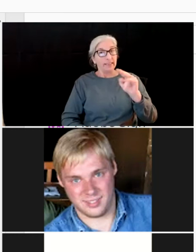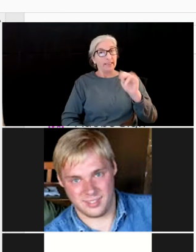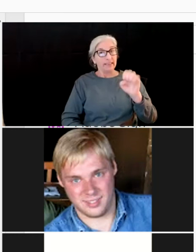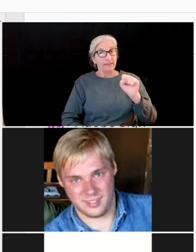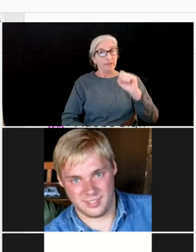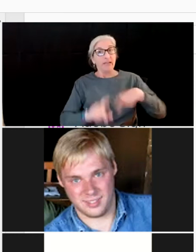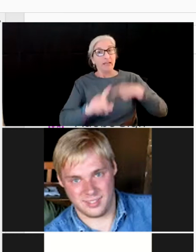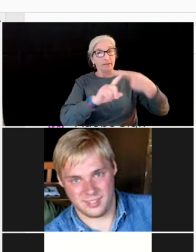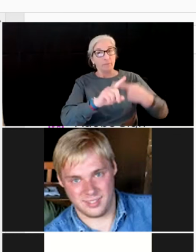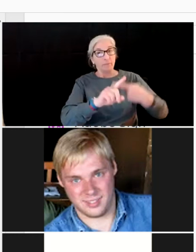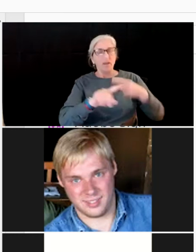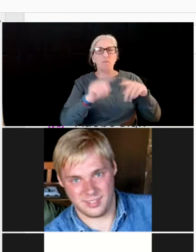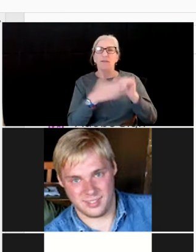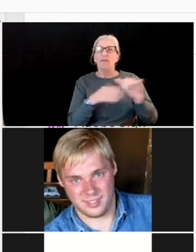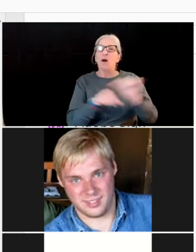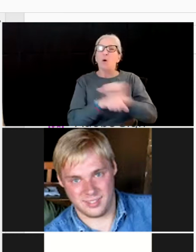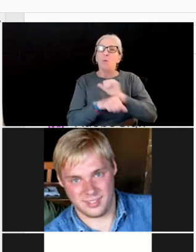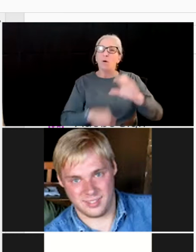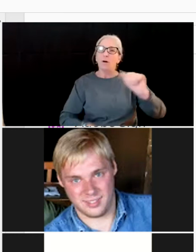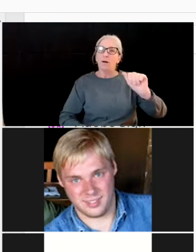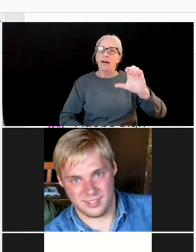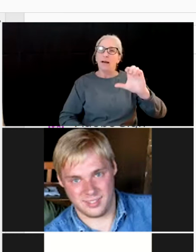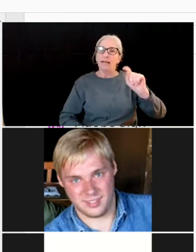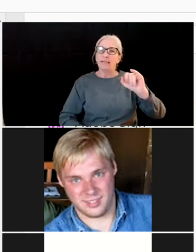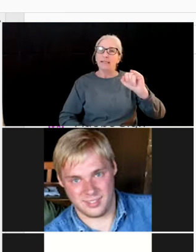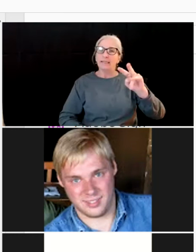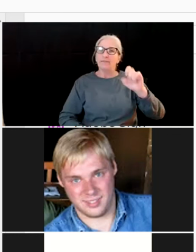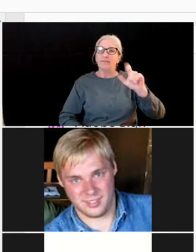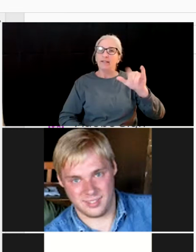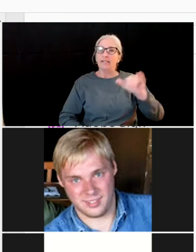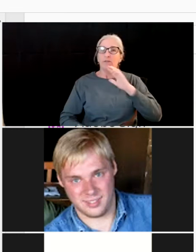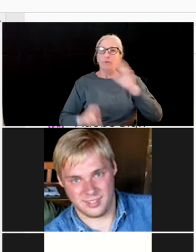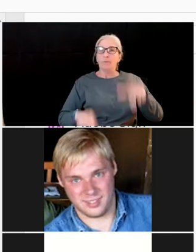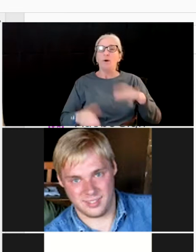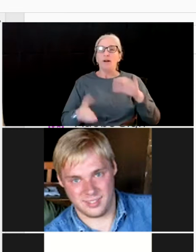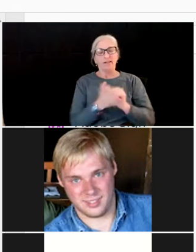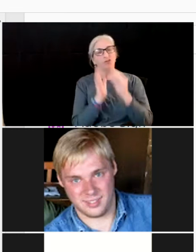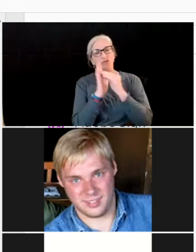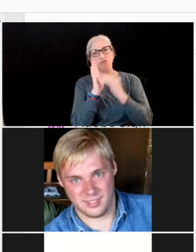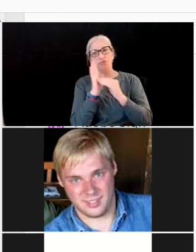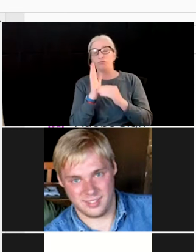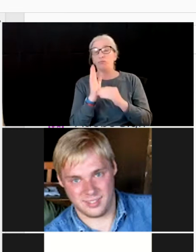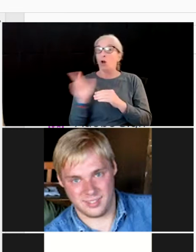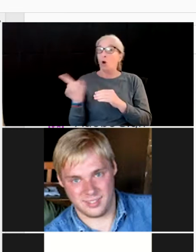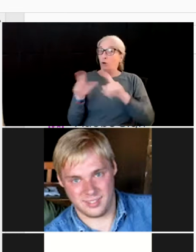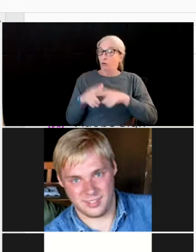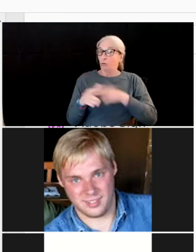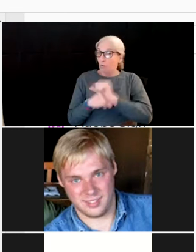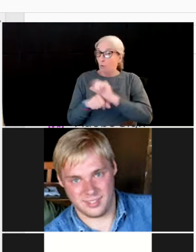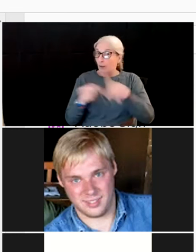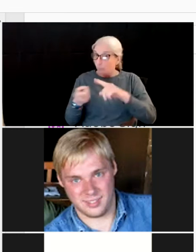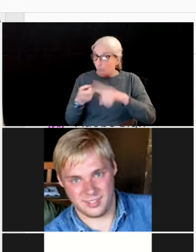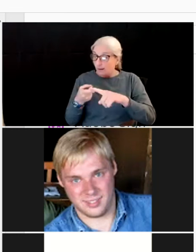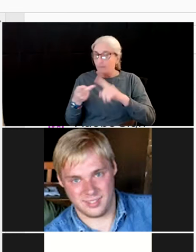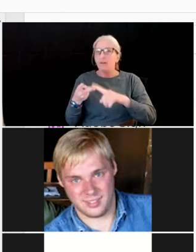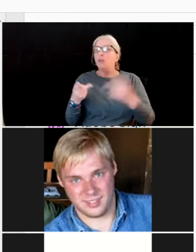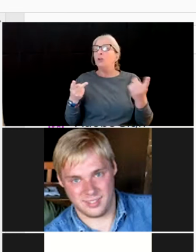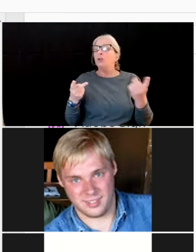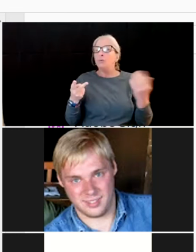general document that just details when the client started working, what type of work they're doing, employer